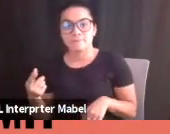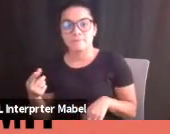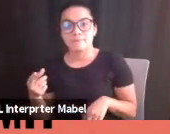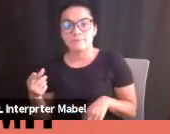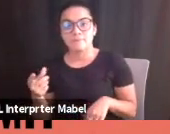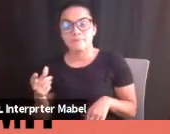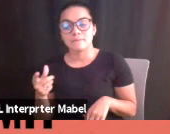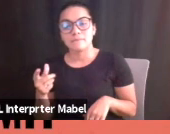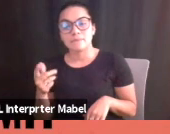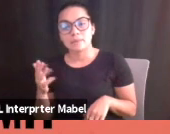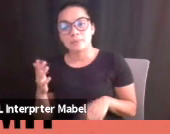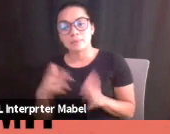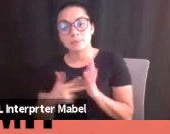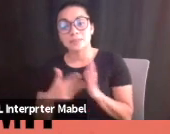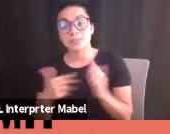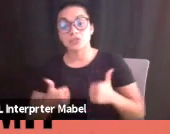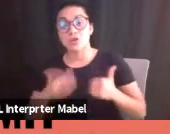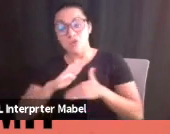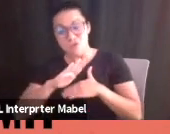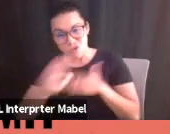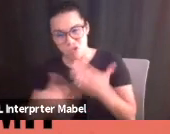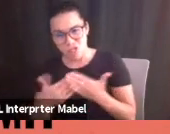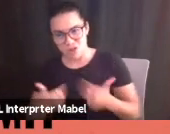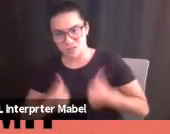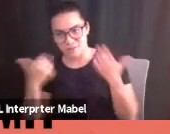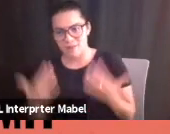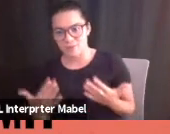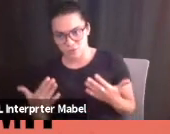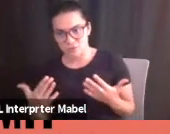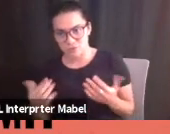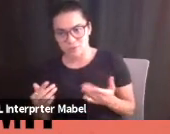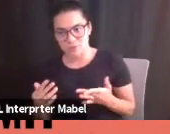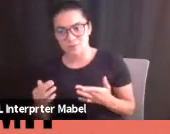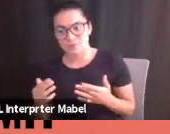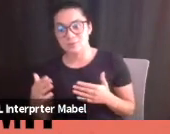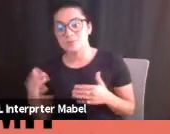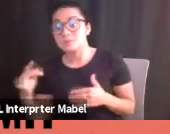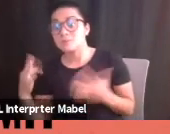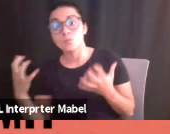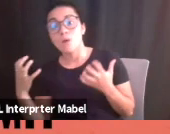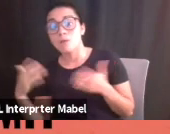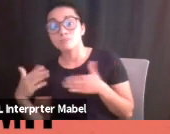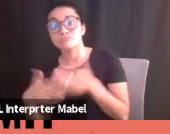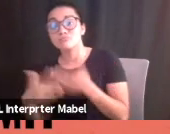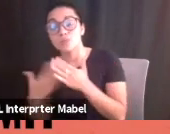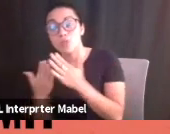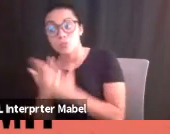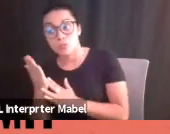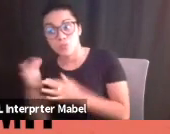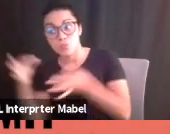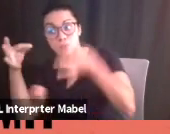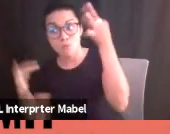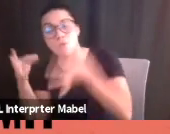are available to all survivors, whether you decide to proceed through the criminal justice system or